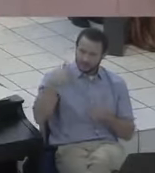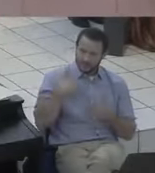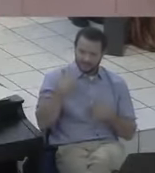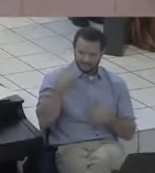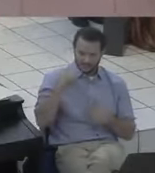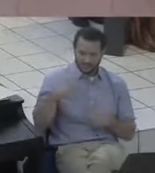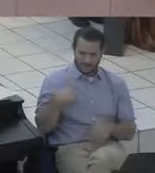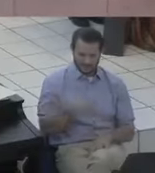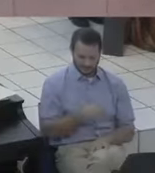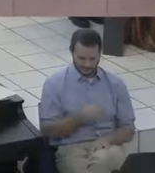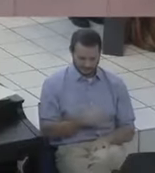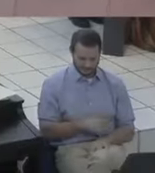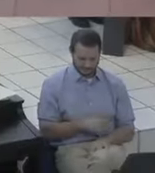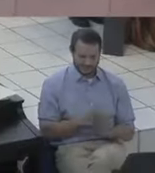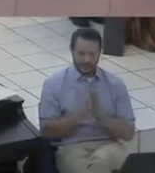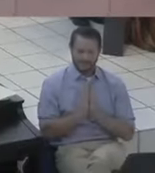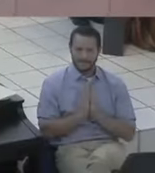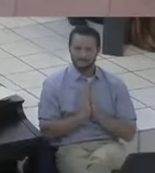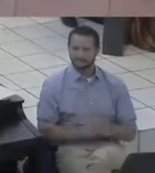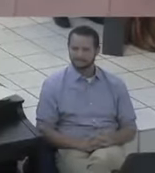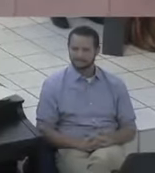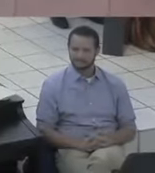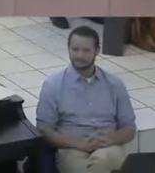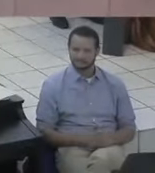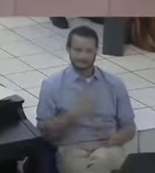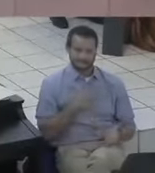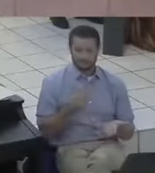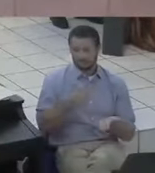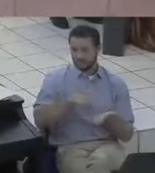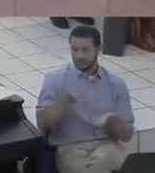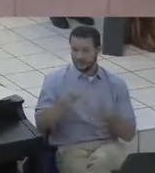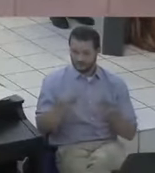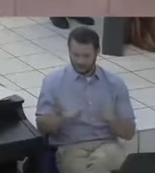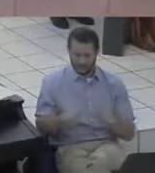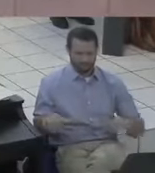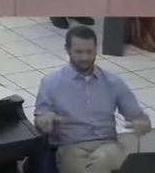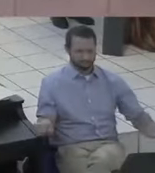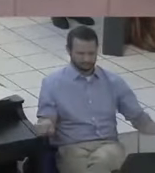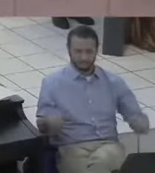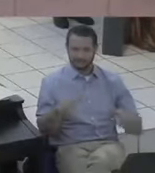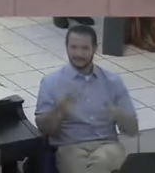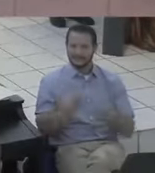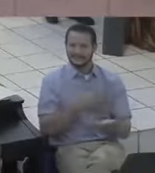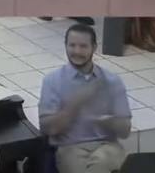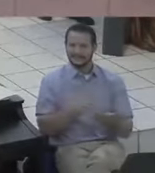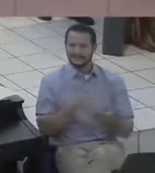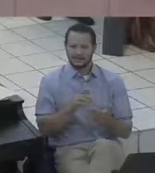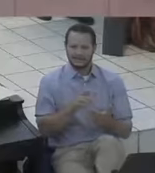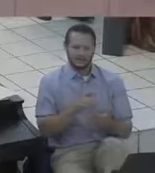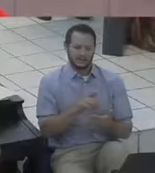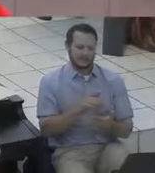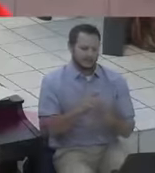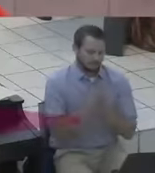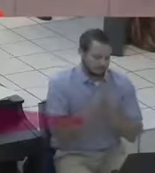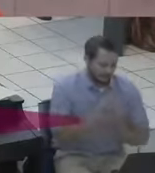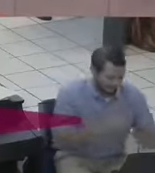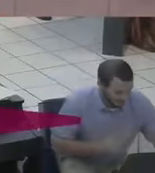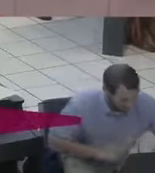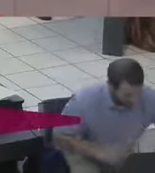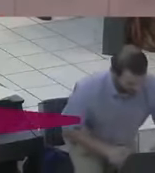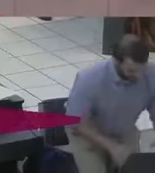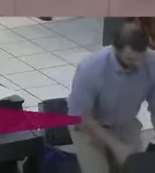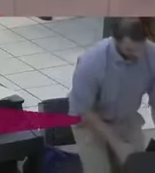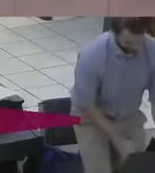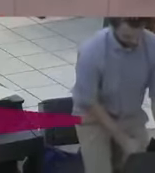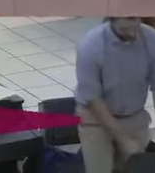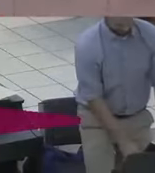us. Amen. Please rise as you're able and join hands in singing of the prayer the Lord taught us.